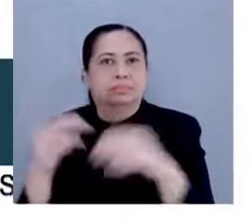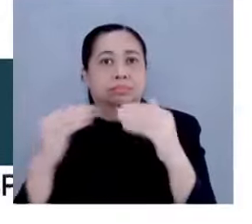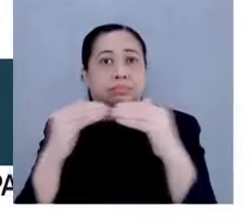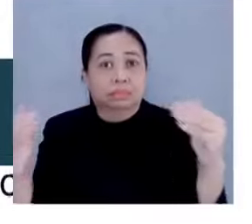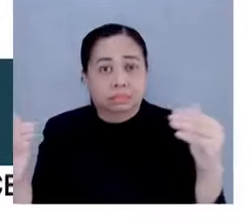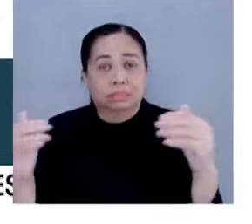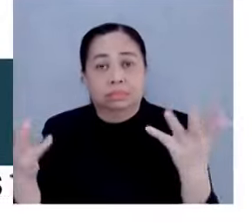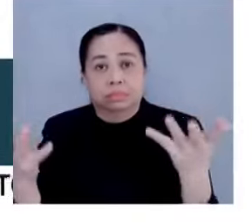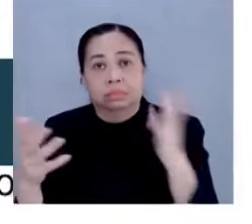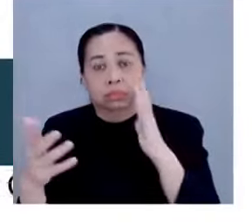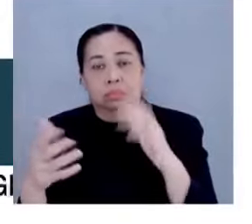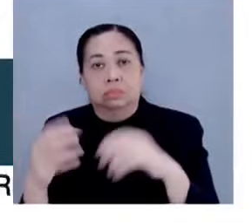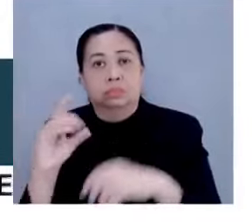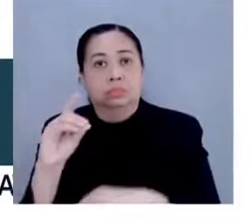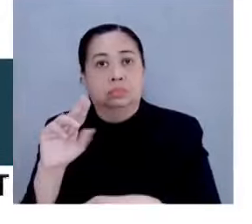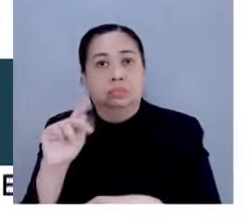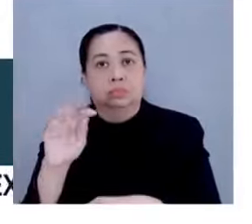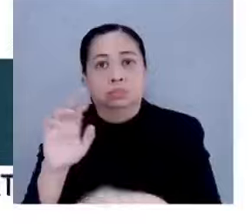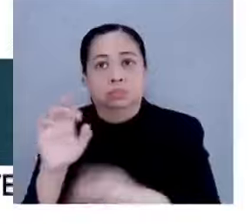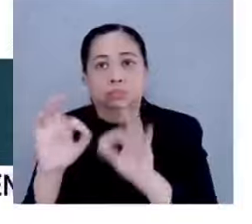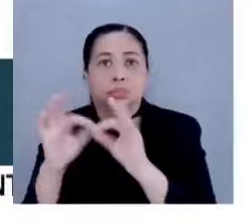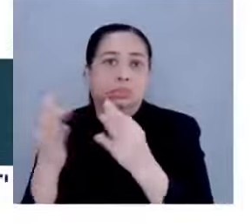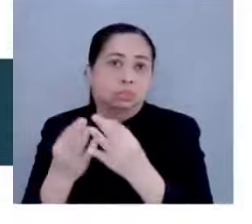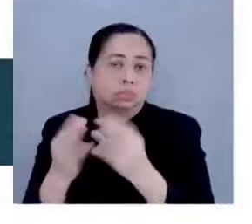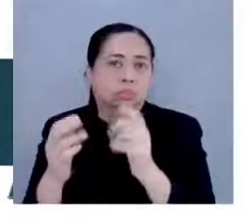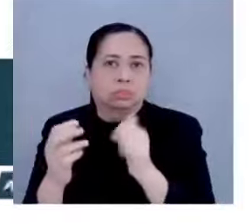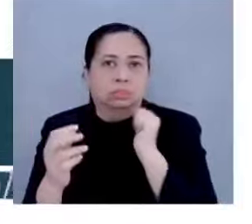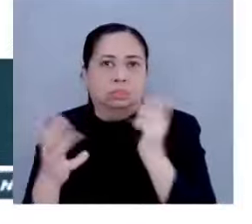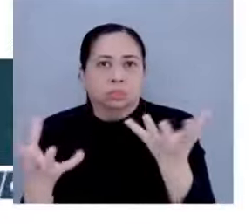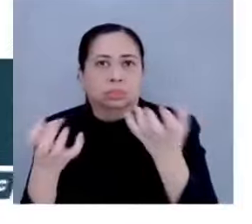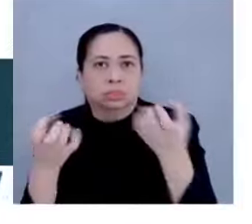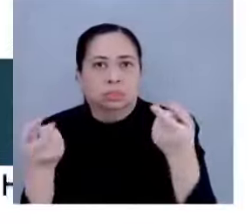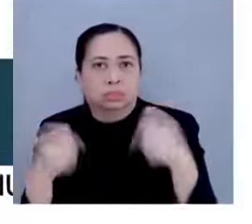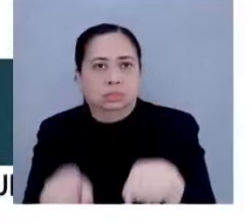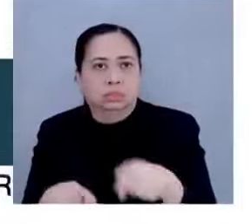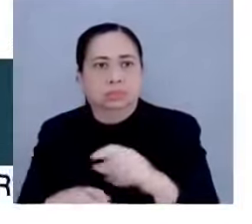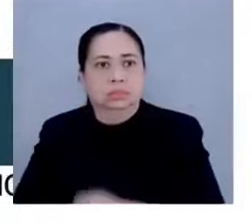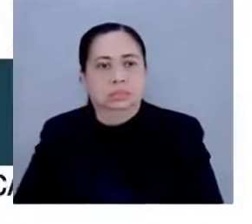something that the Dutertes would not want to actually have.